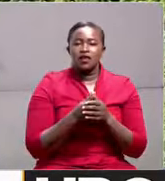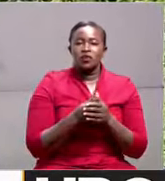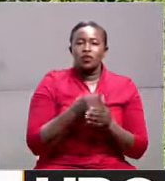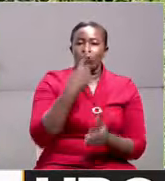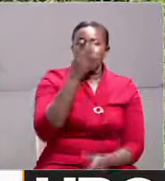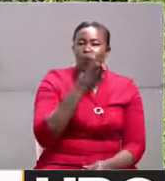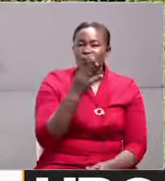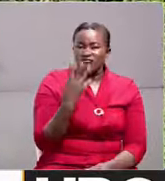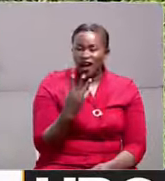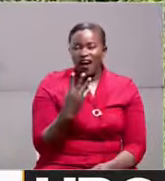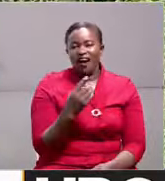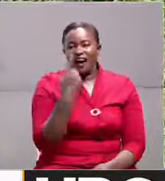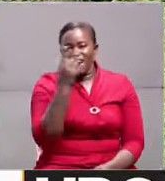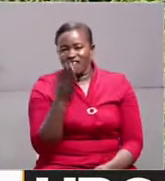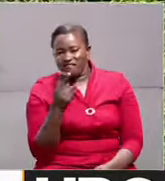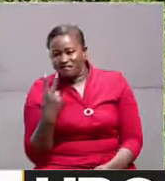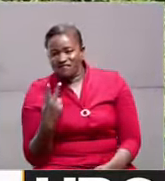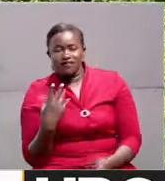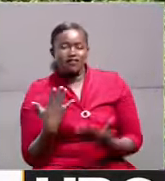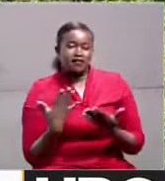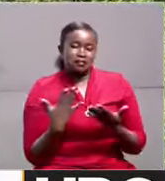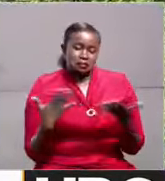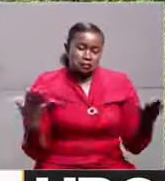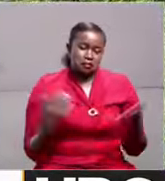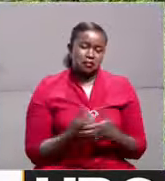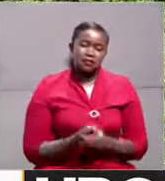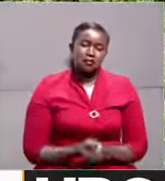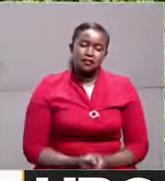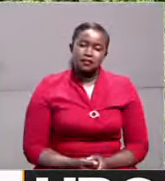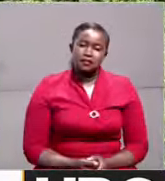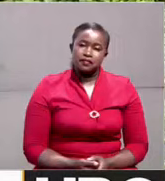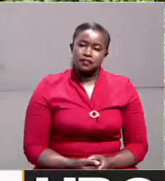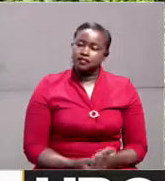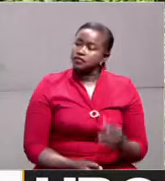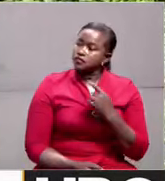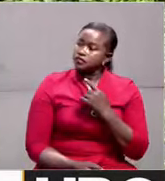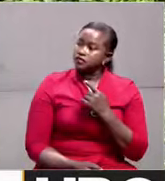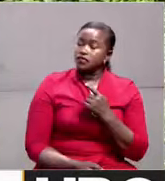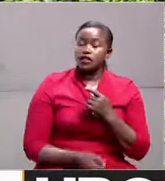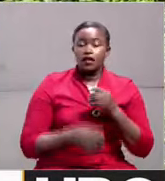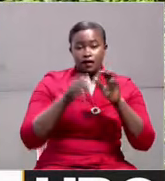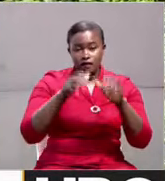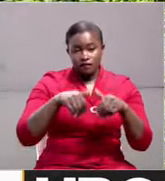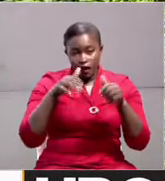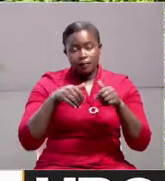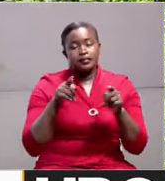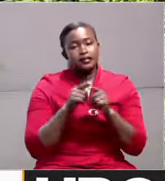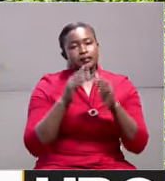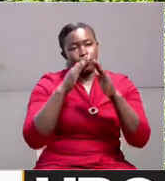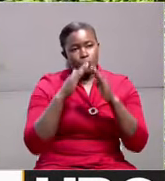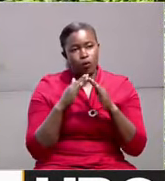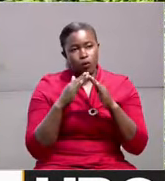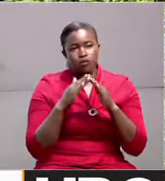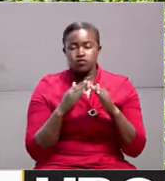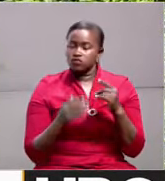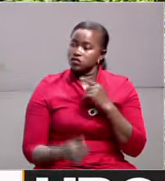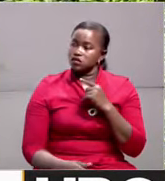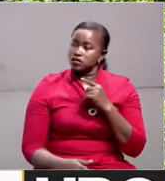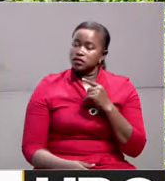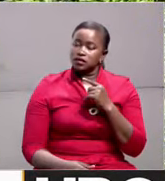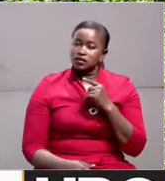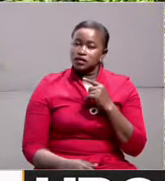This farm, And this home is seated